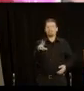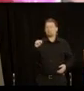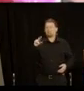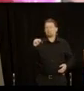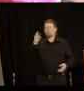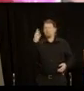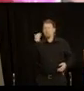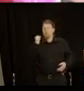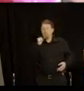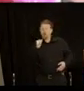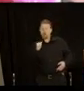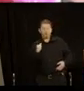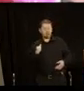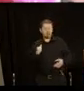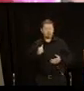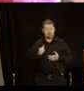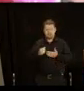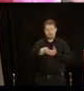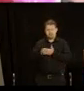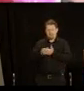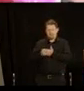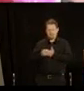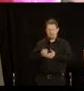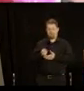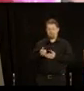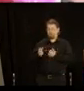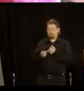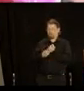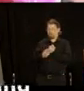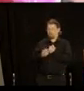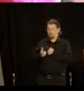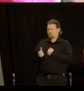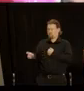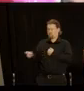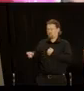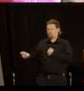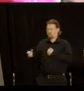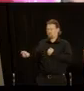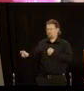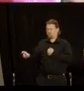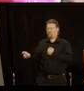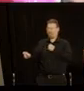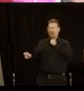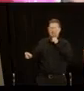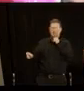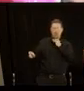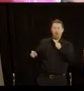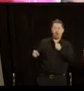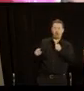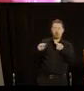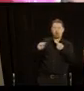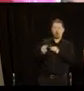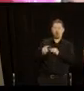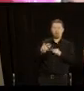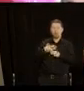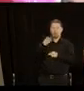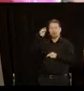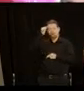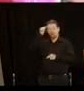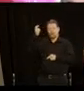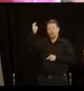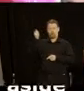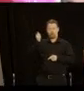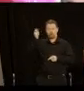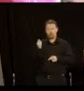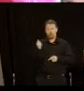put a little bit of money aside to save for a rainy day without impacting my government benefits? And that's what ABLE accounts do. It